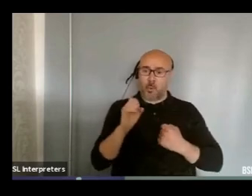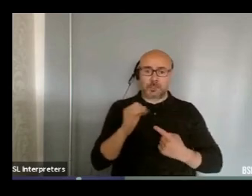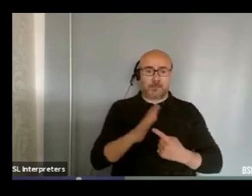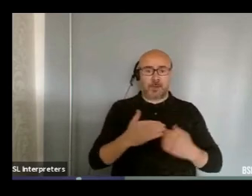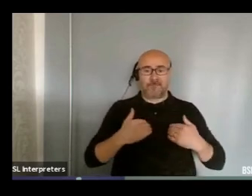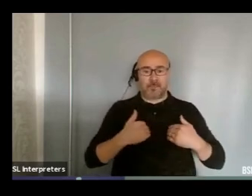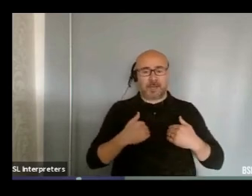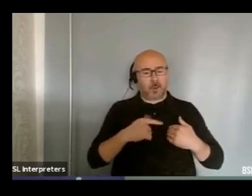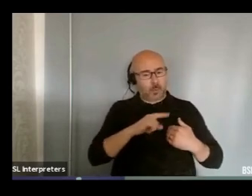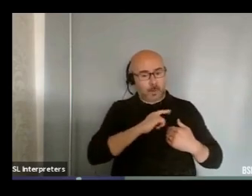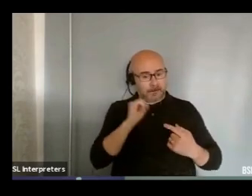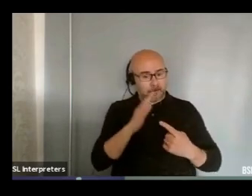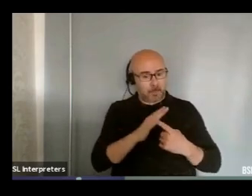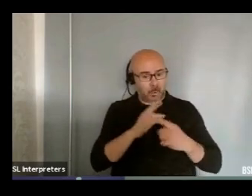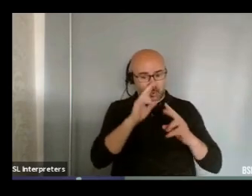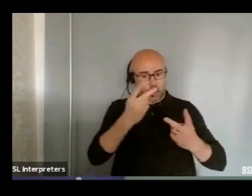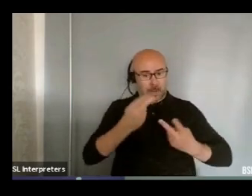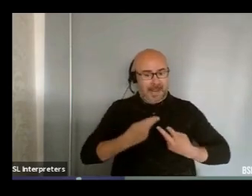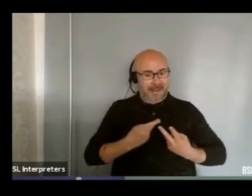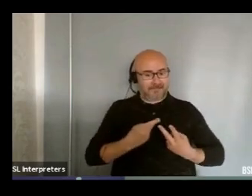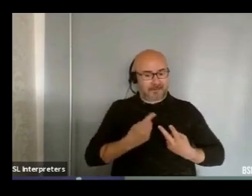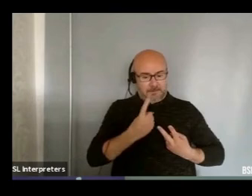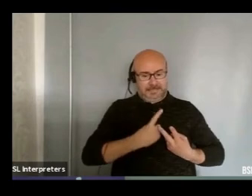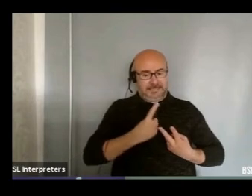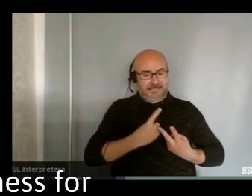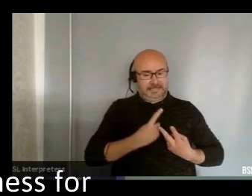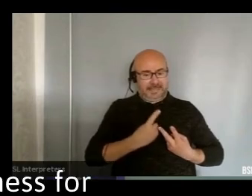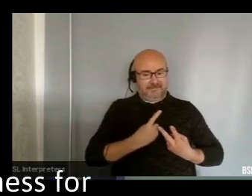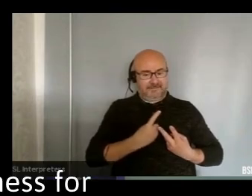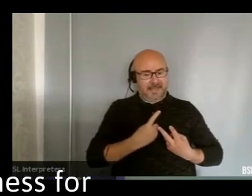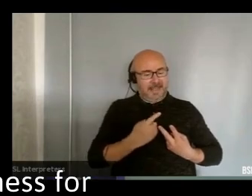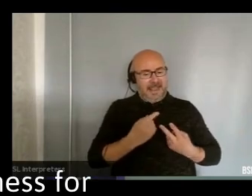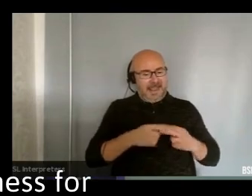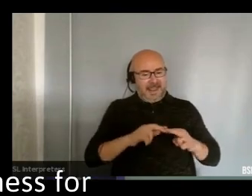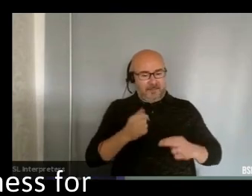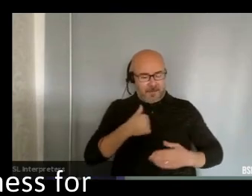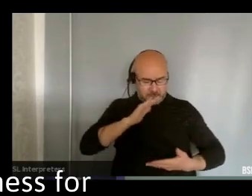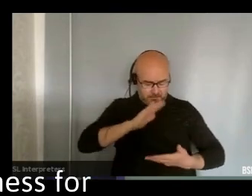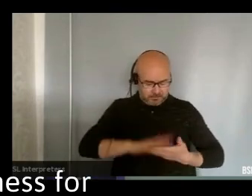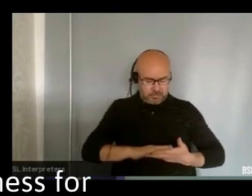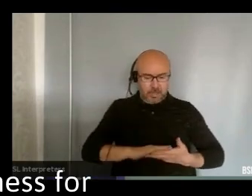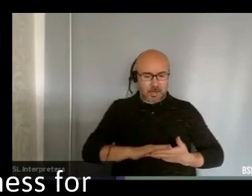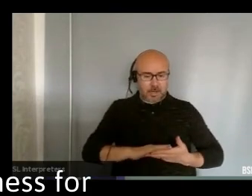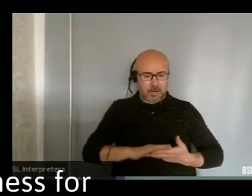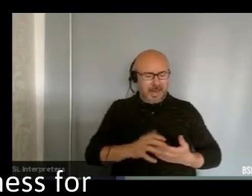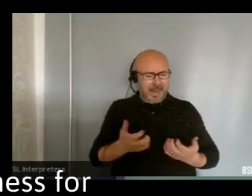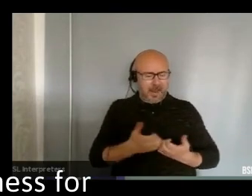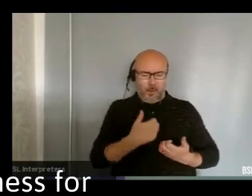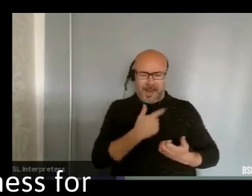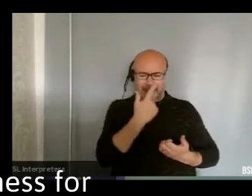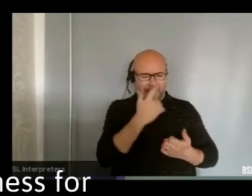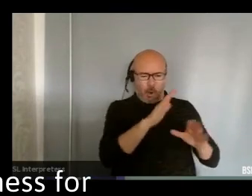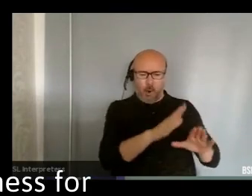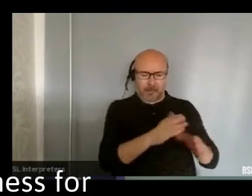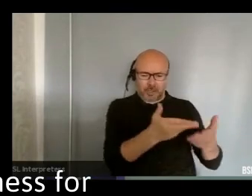think you've got to take care of yourself. I always say you can't give what you don't have, and we need compassion and kindness for ourselves in order to give it to everybody